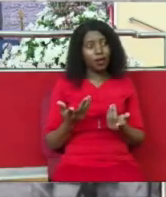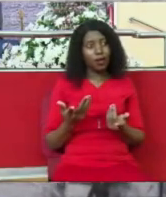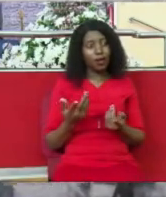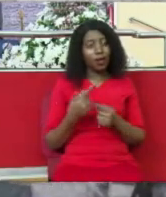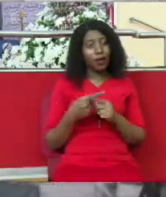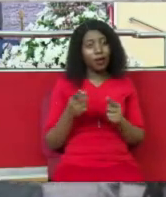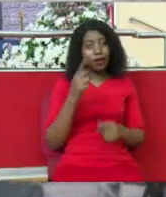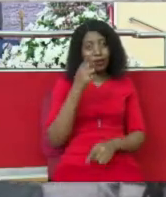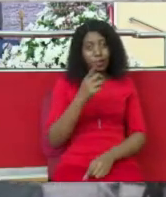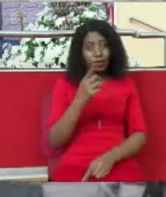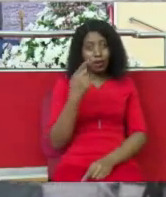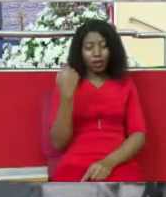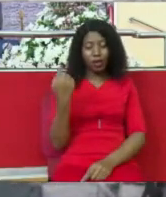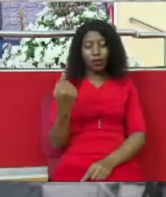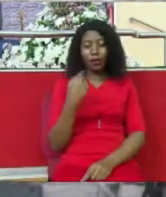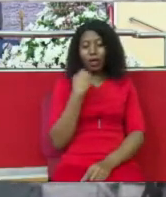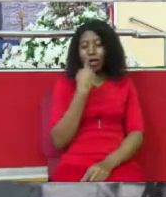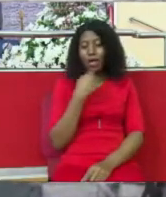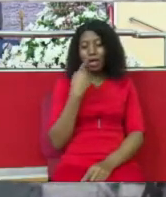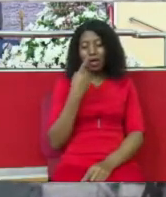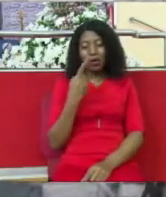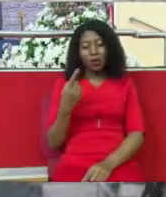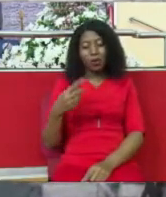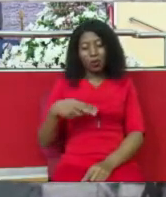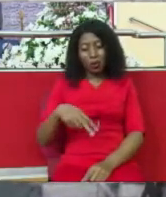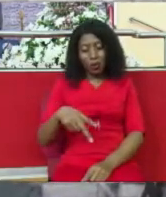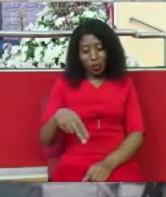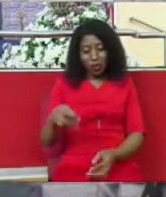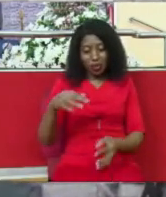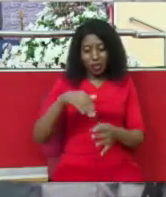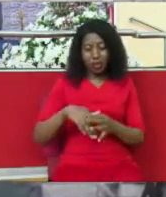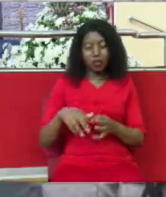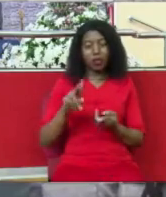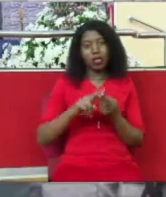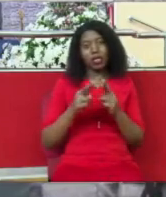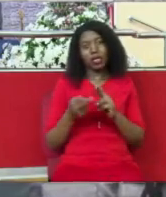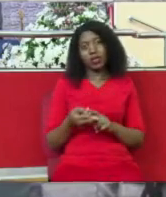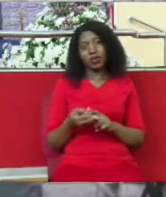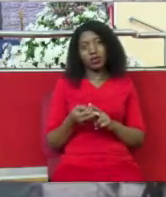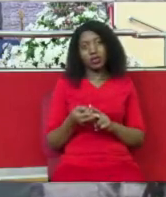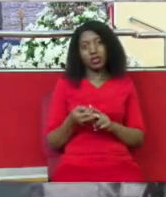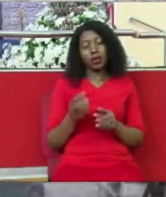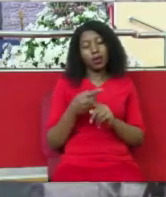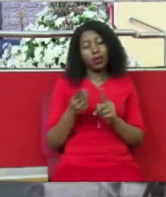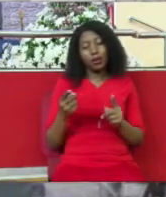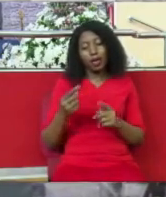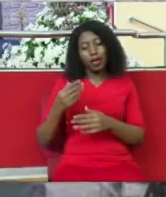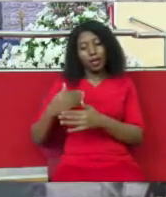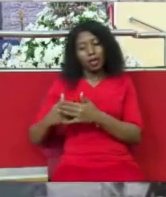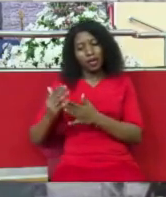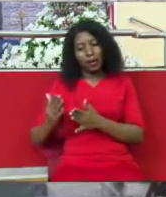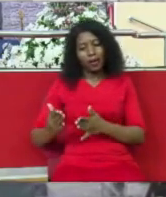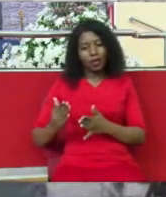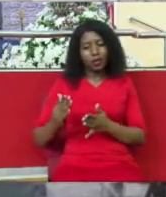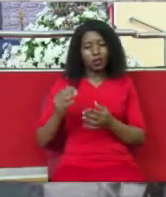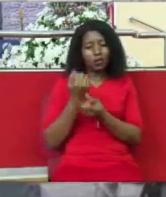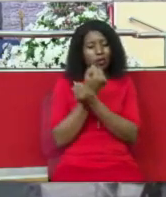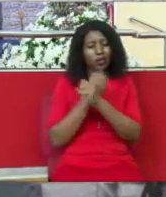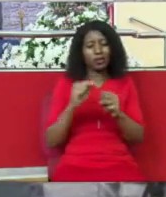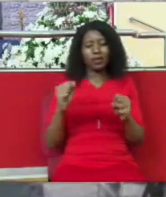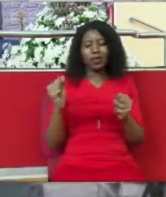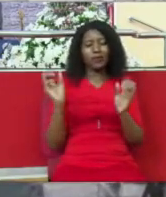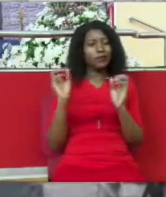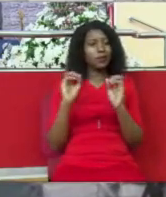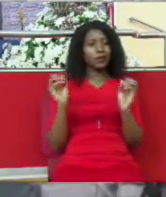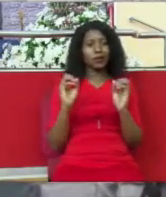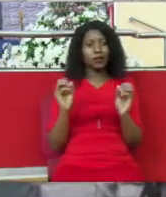there when this person was not even born again. Na wewe ukaingia katika huo uhusiano na hata huyo mtu hakuwa ameokoka. Bwana Yesu